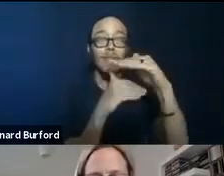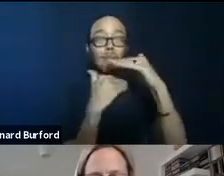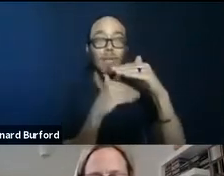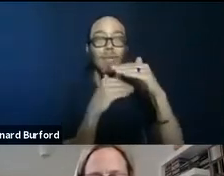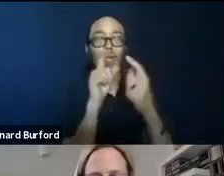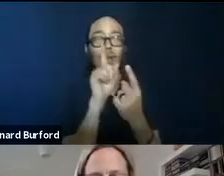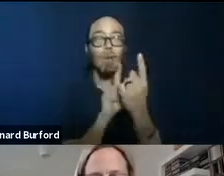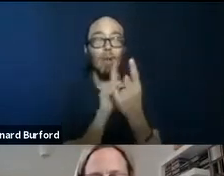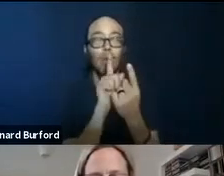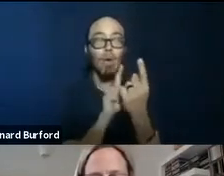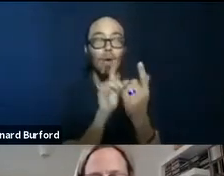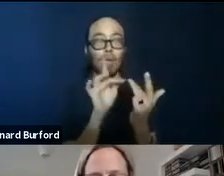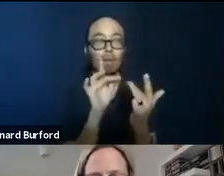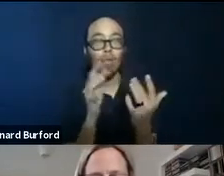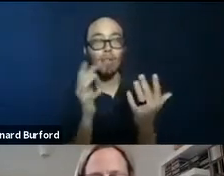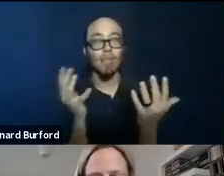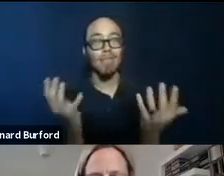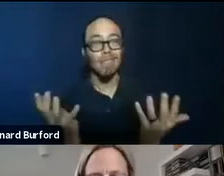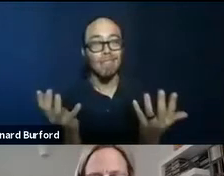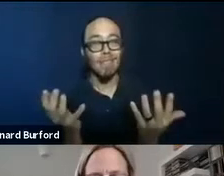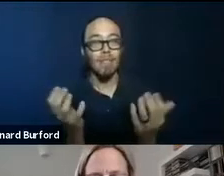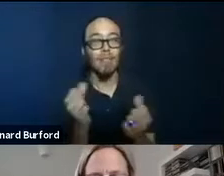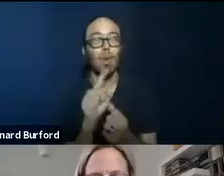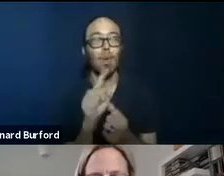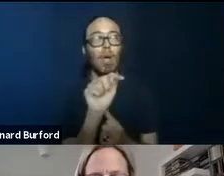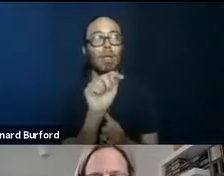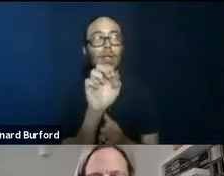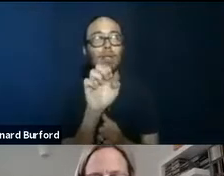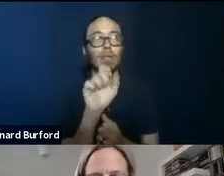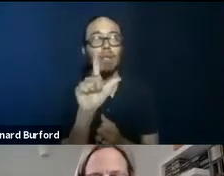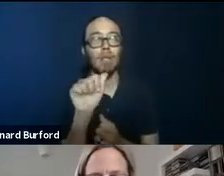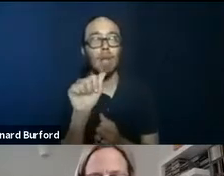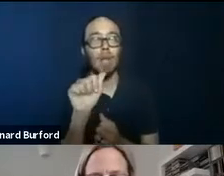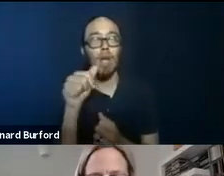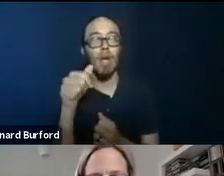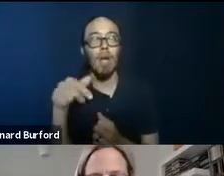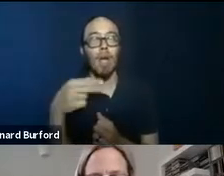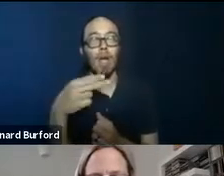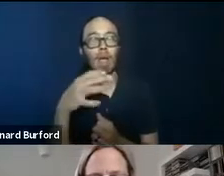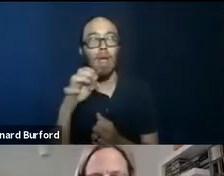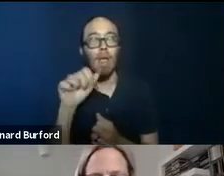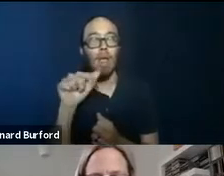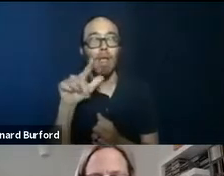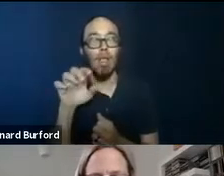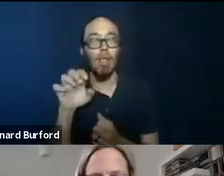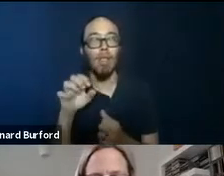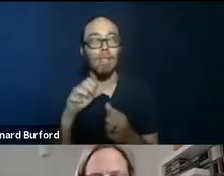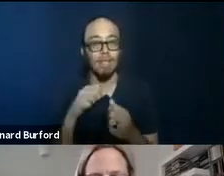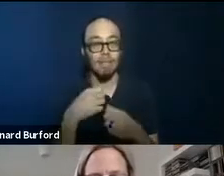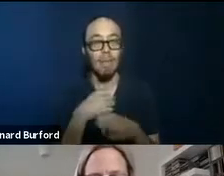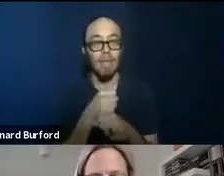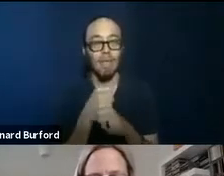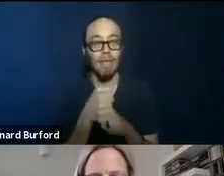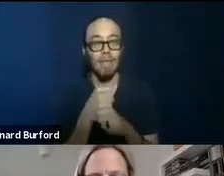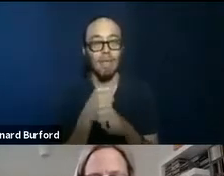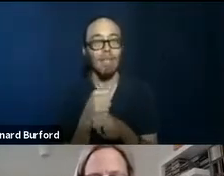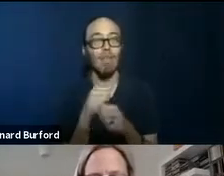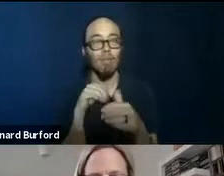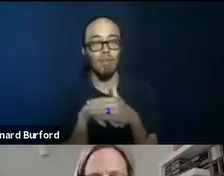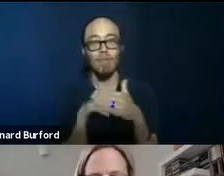contact. So telehealth visits are making some of these services available remotely, but we know that that doesn't work for